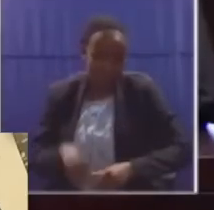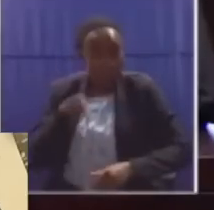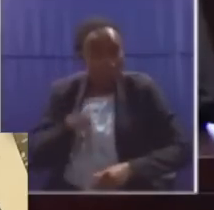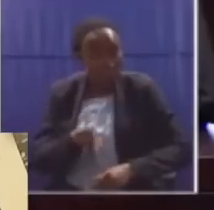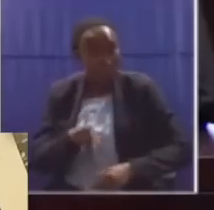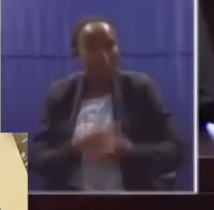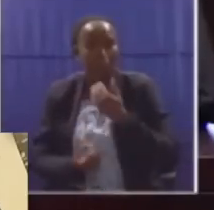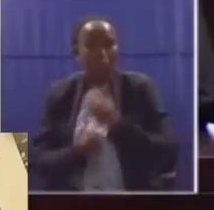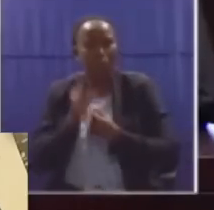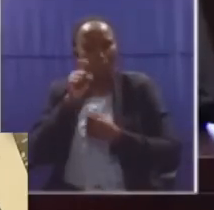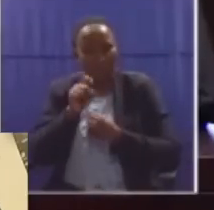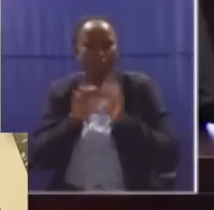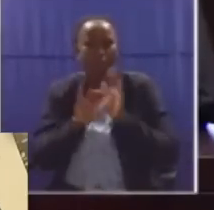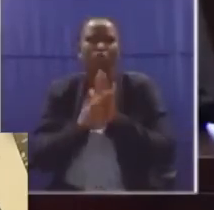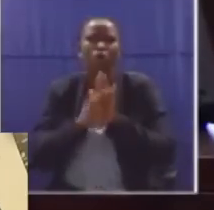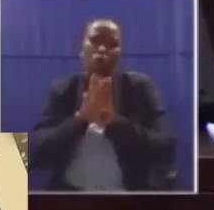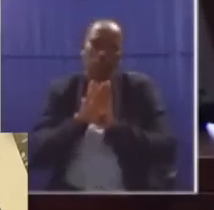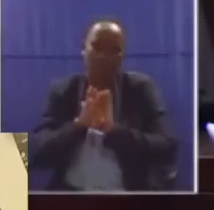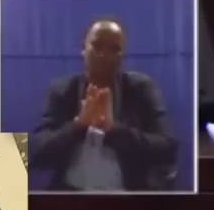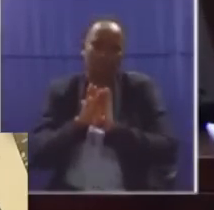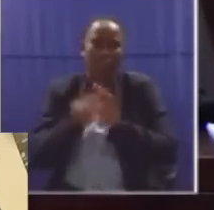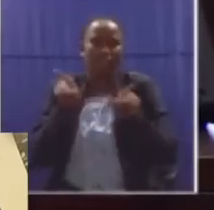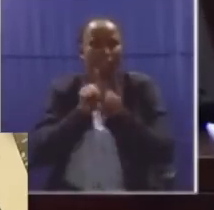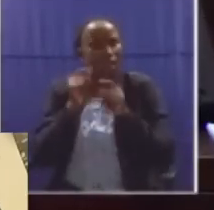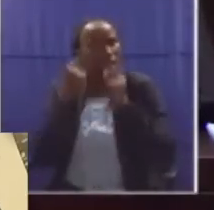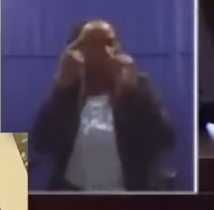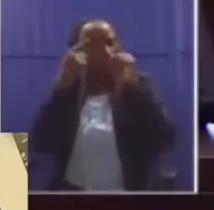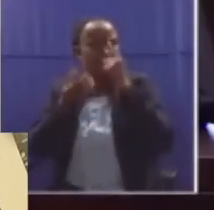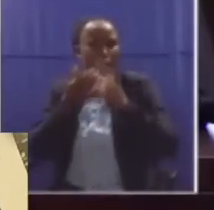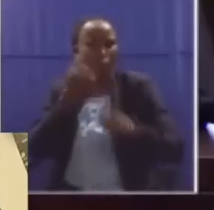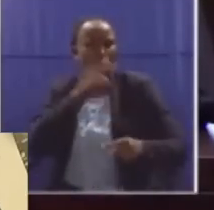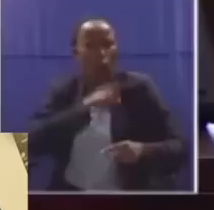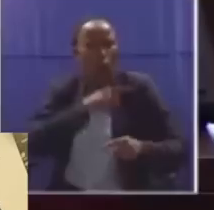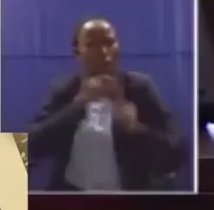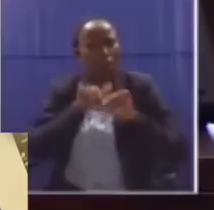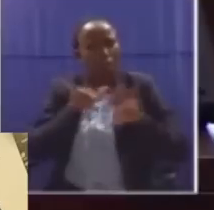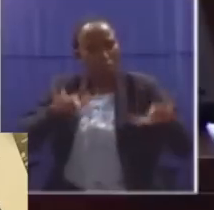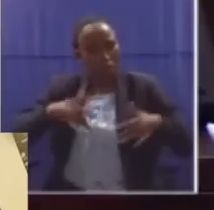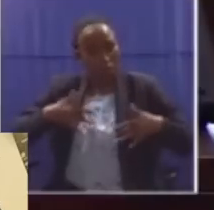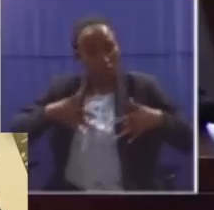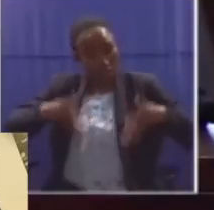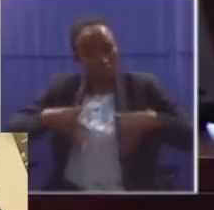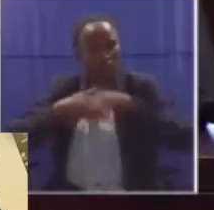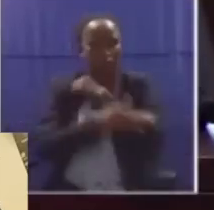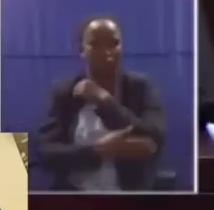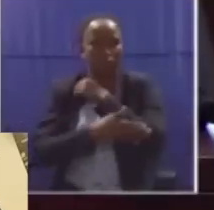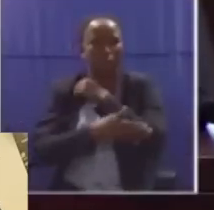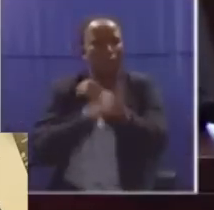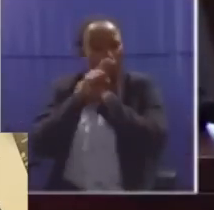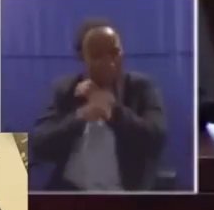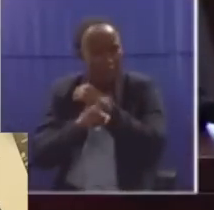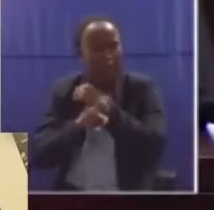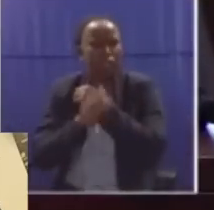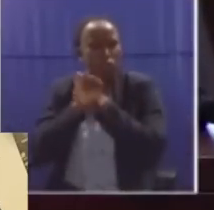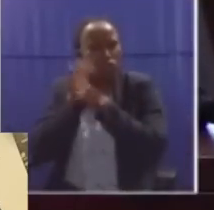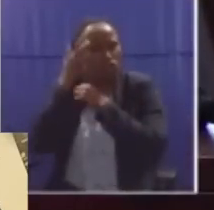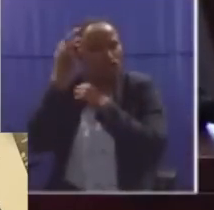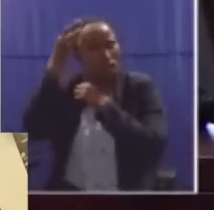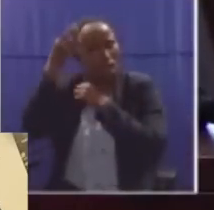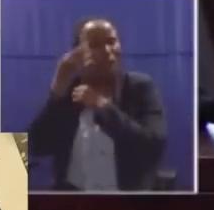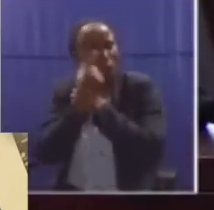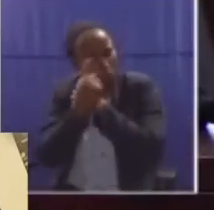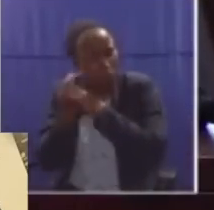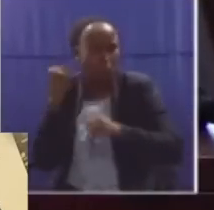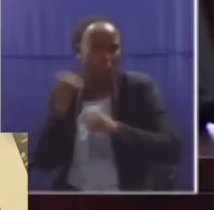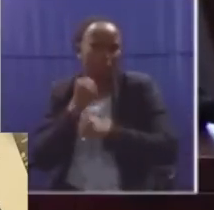for progress and prosperity. It is the foundation upon which citizens can pursue their dreams and realize their talents. Without